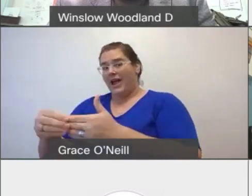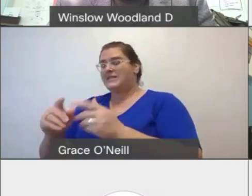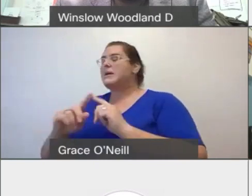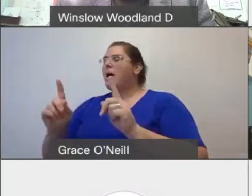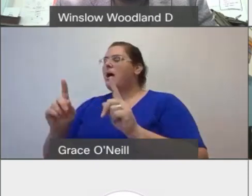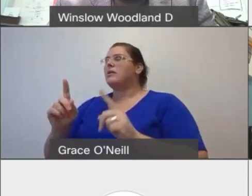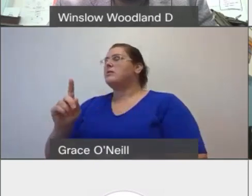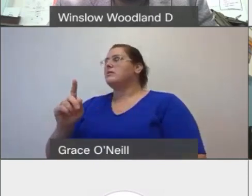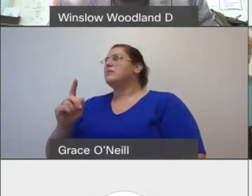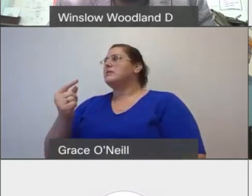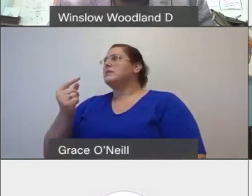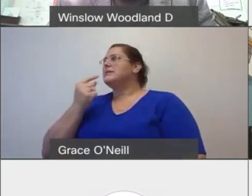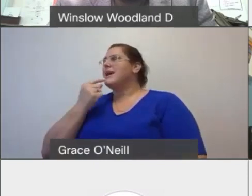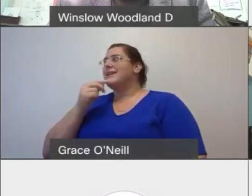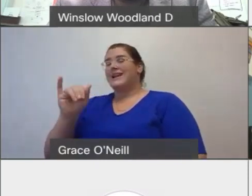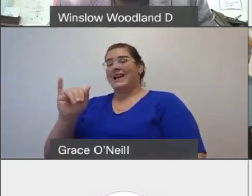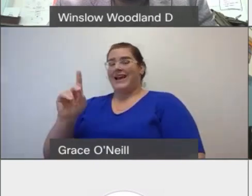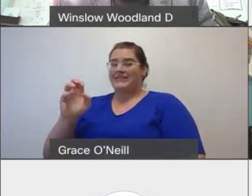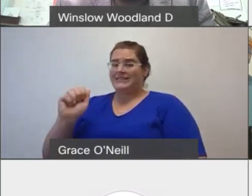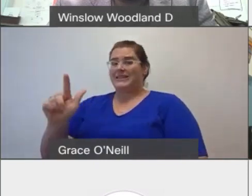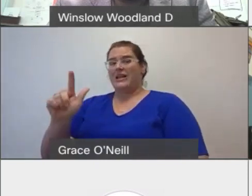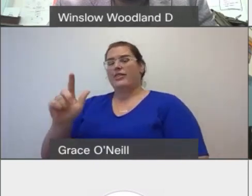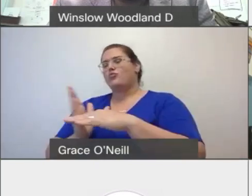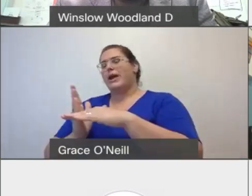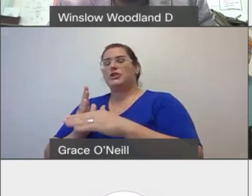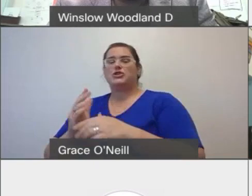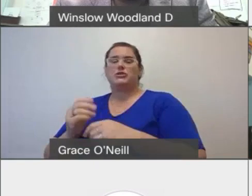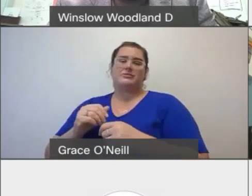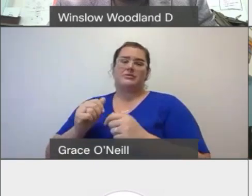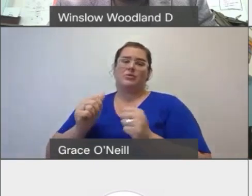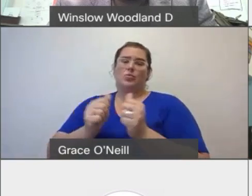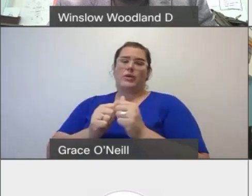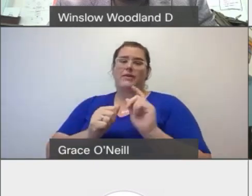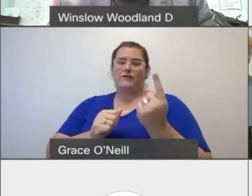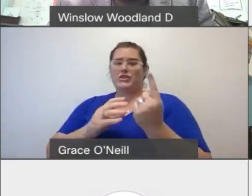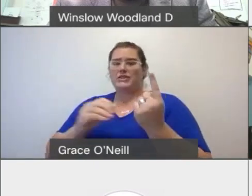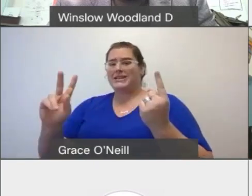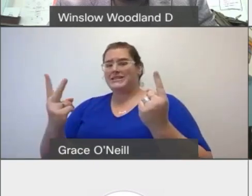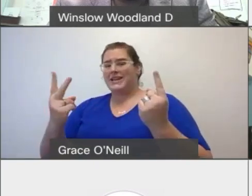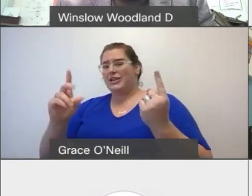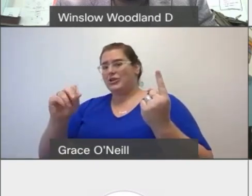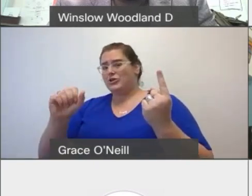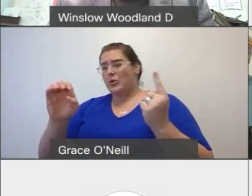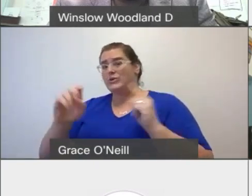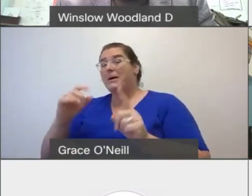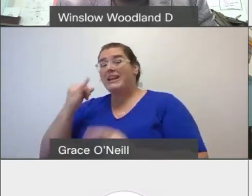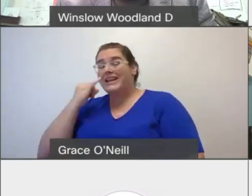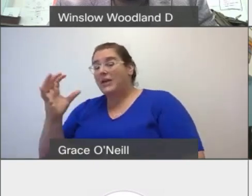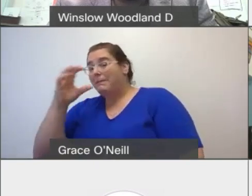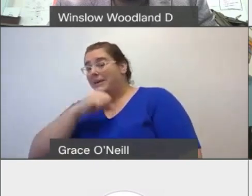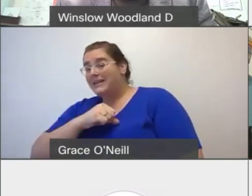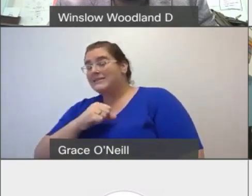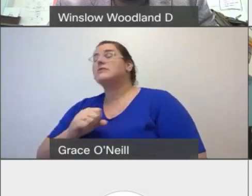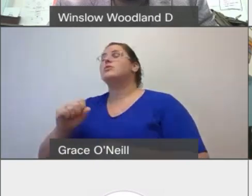ideal range of time between the first and the second dose. But even if that is missed, the options are to go ahead